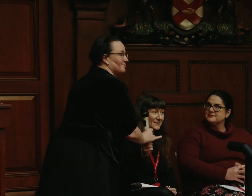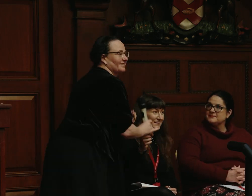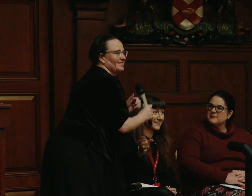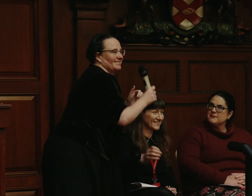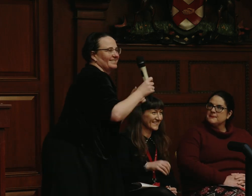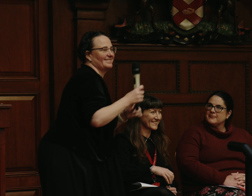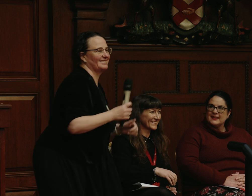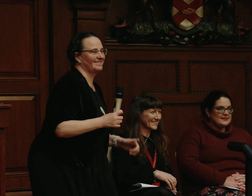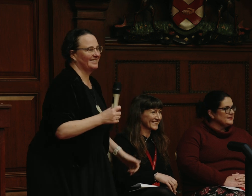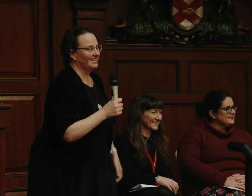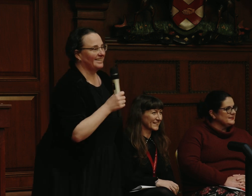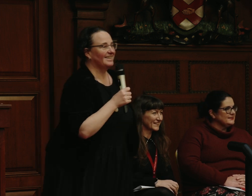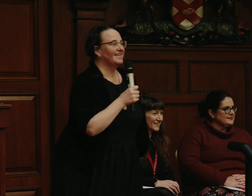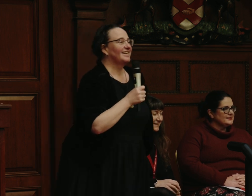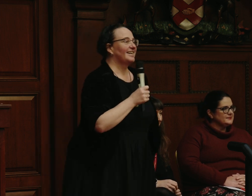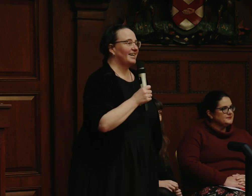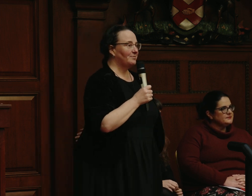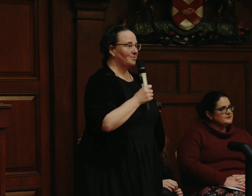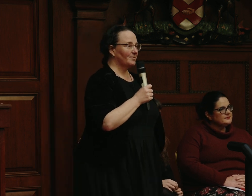Use this one.